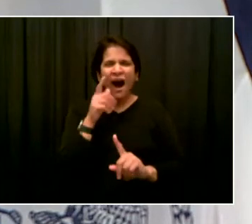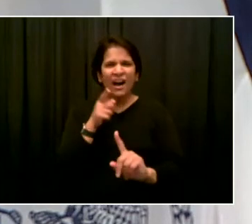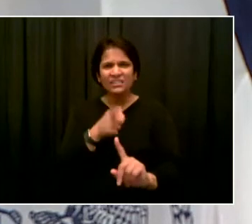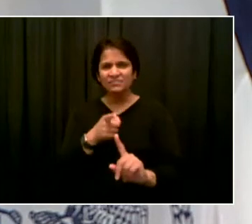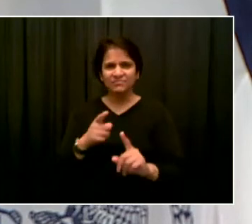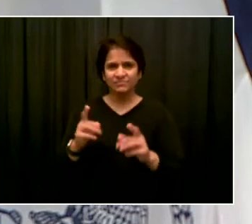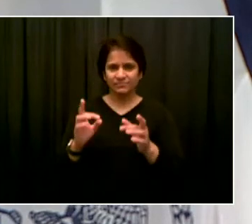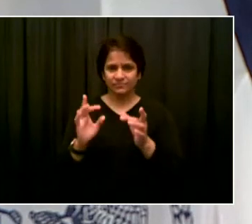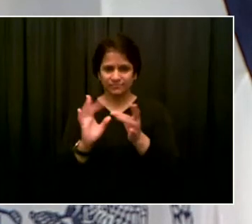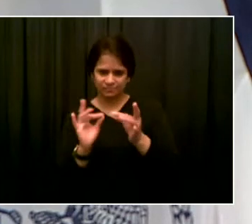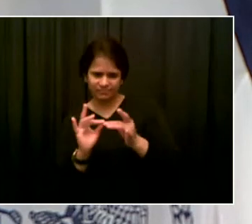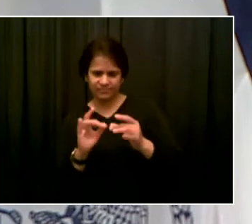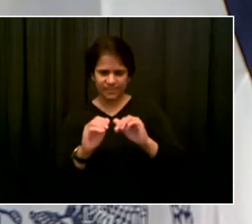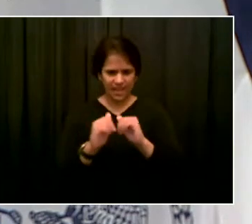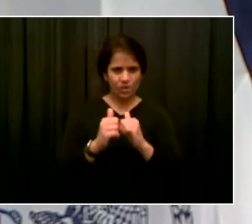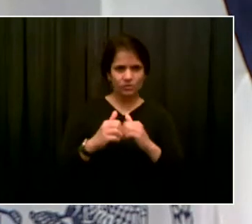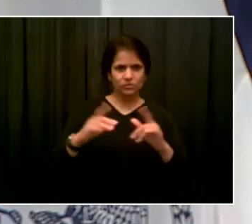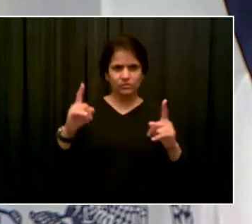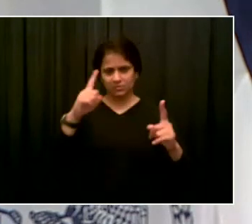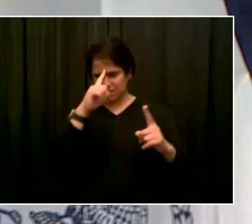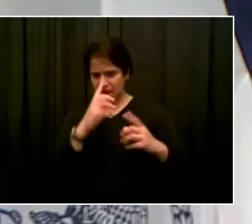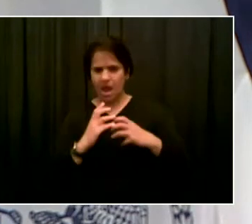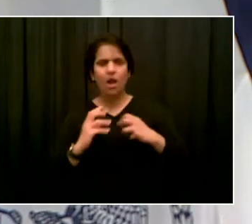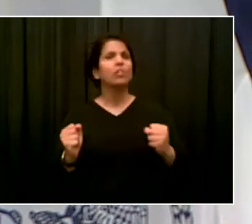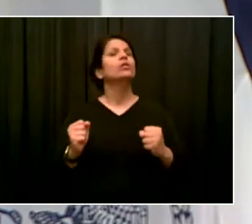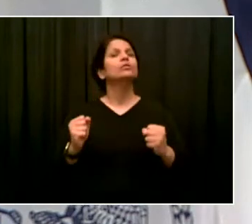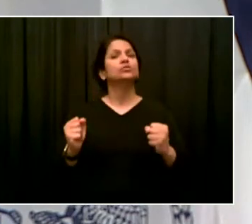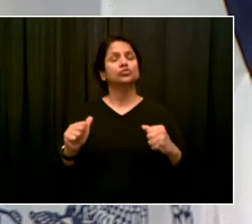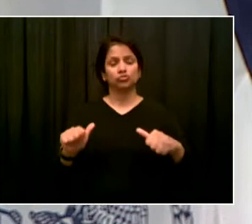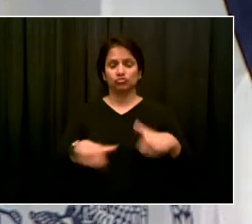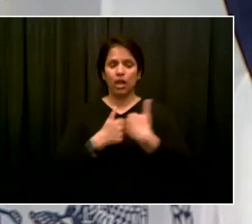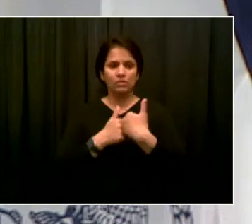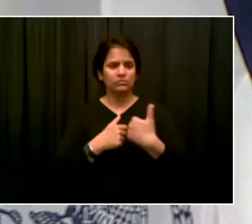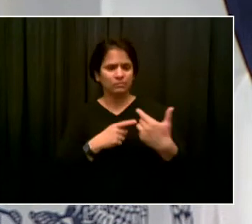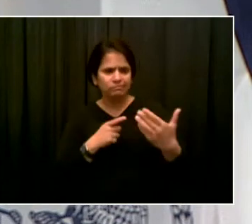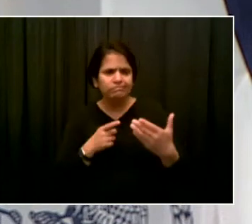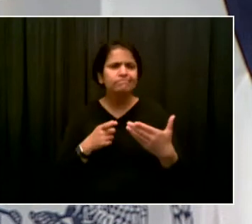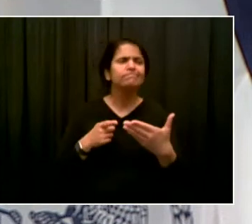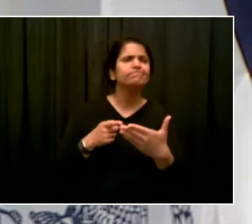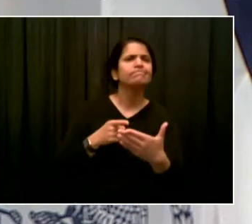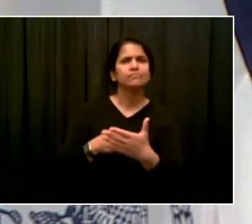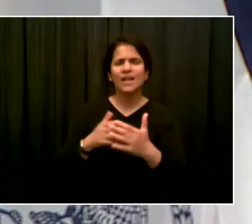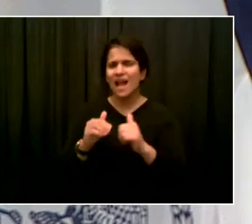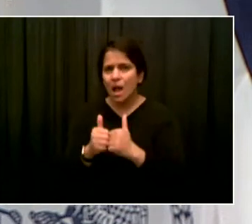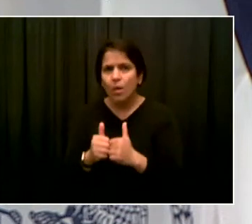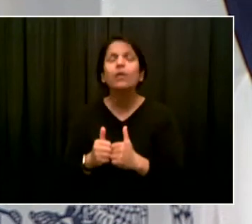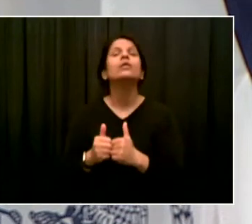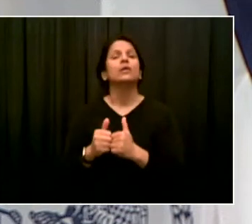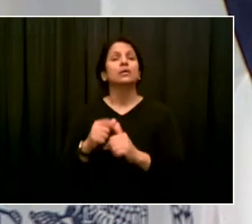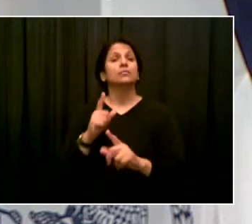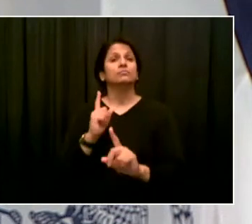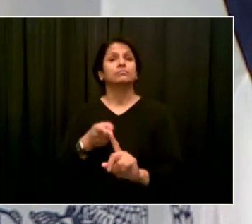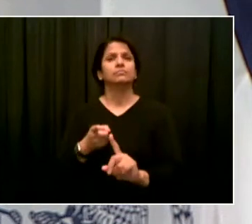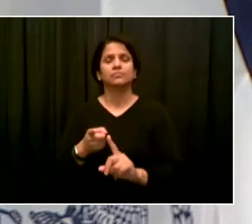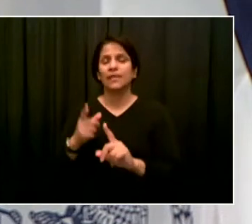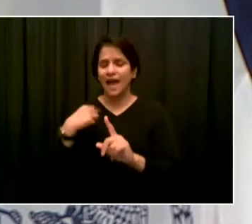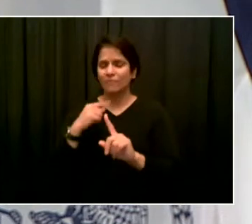addressed. And one of the things that's been a core concept in Thrive is that reaching people